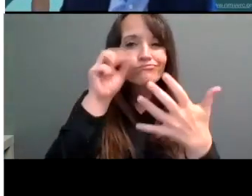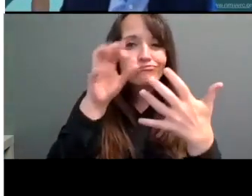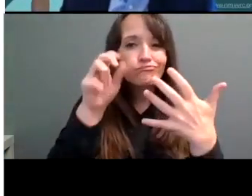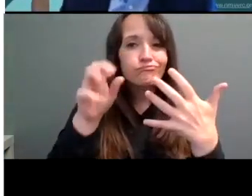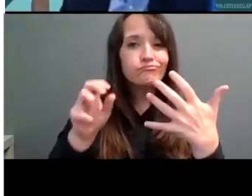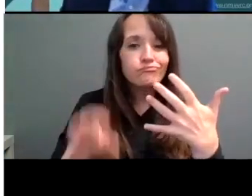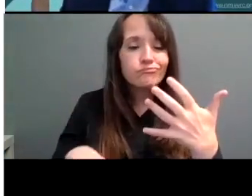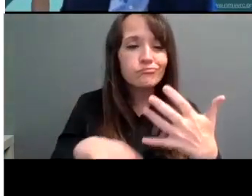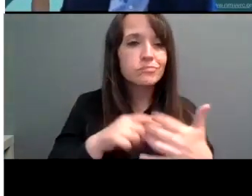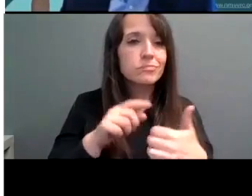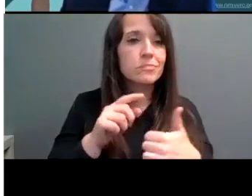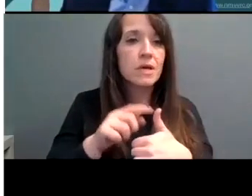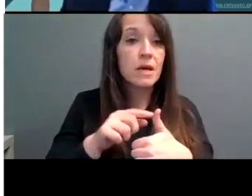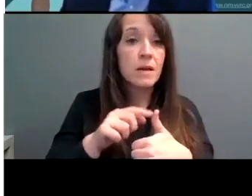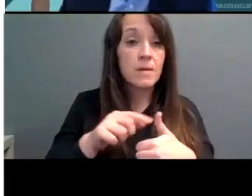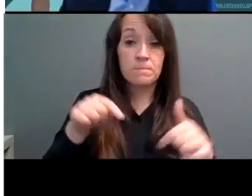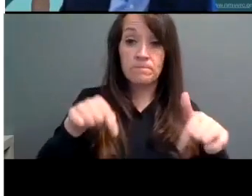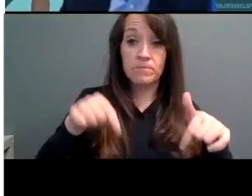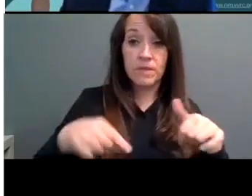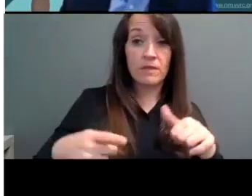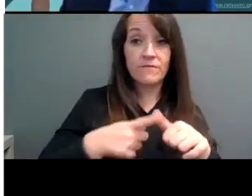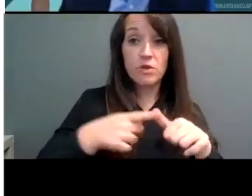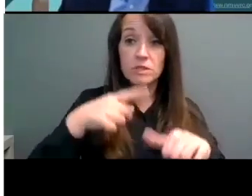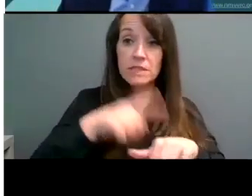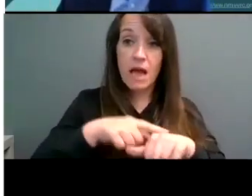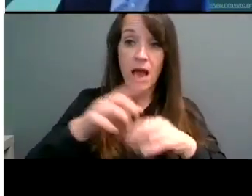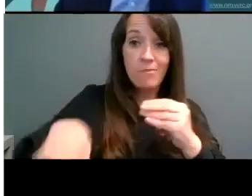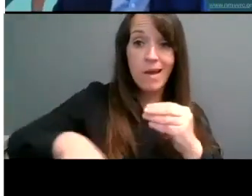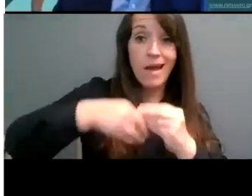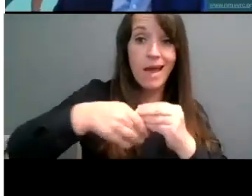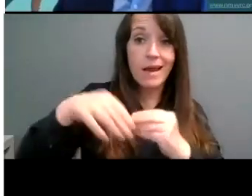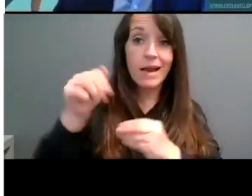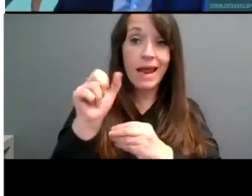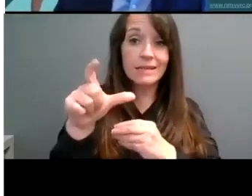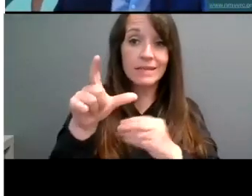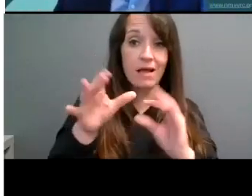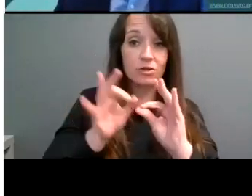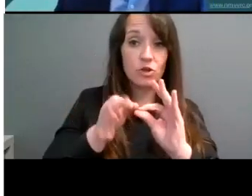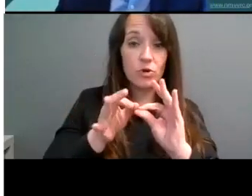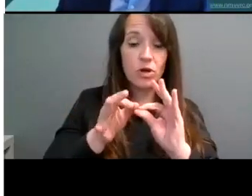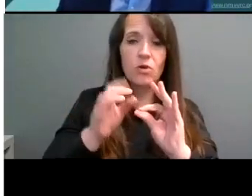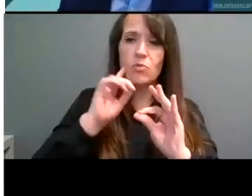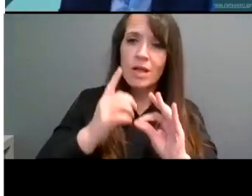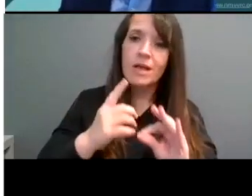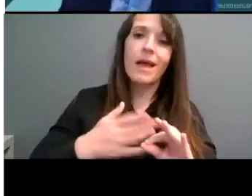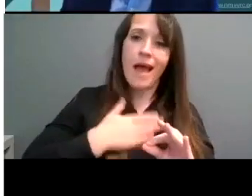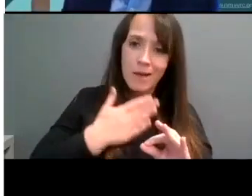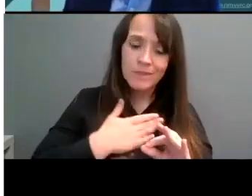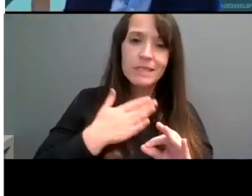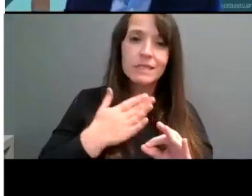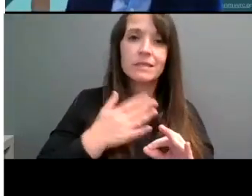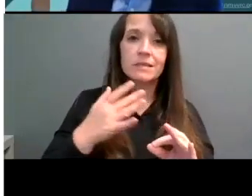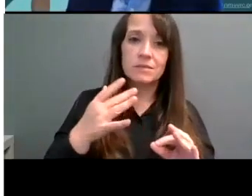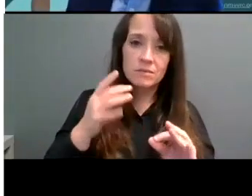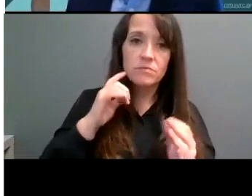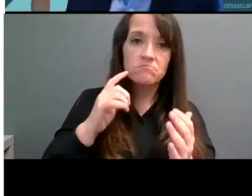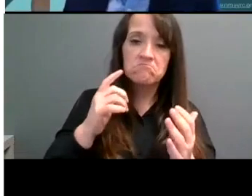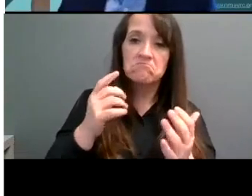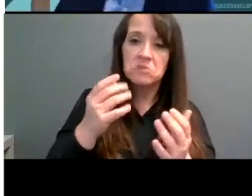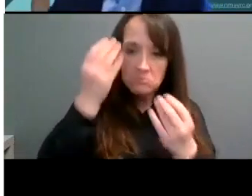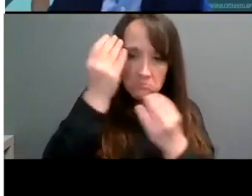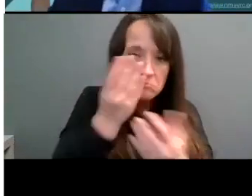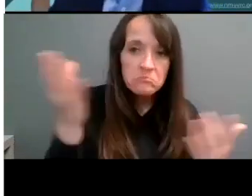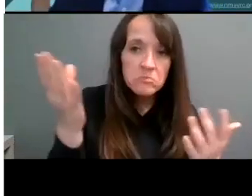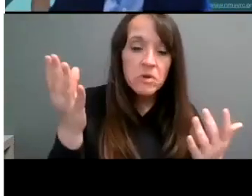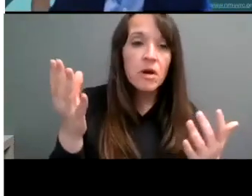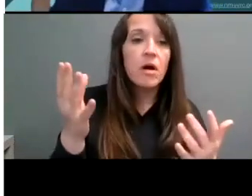is the first time that we have ASL interpretation, and I am so pleased to say that this will continue in